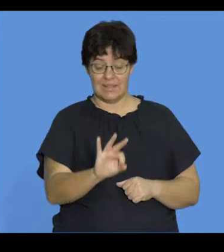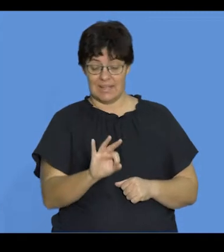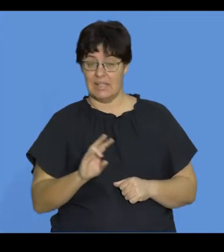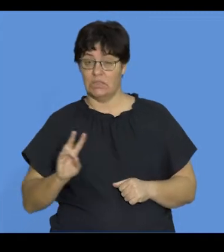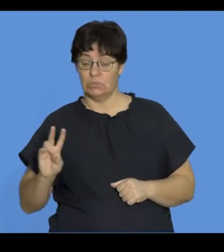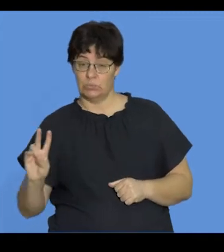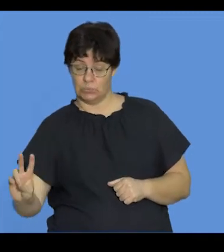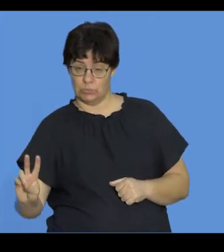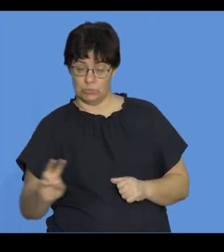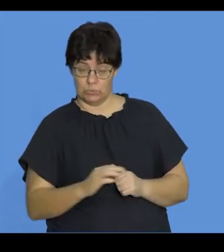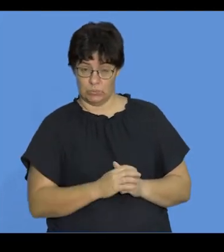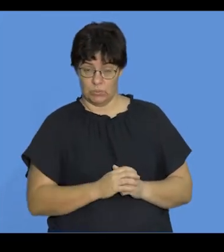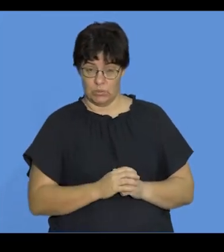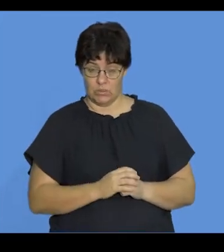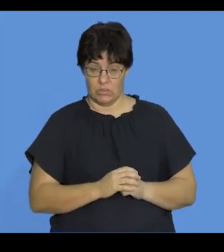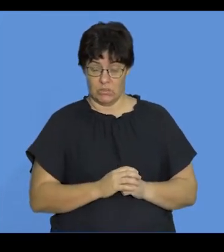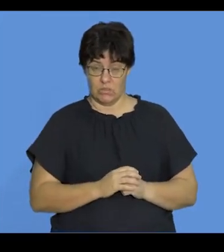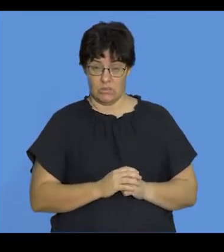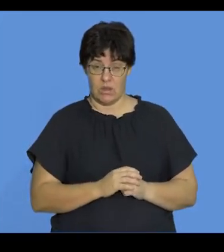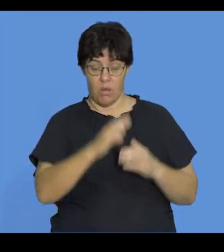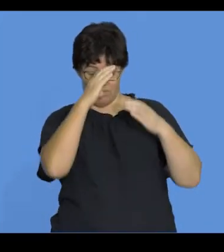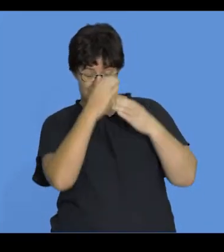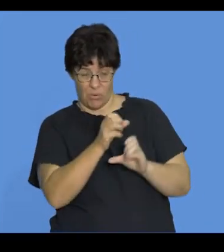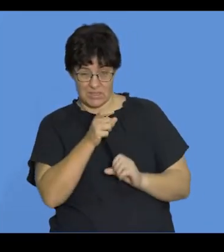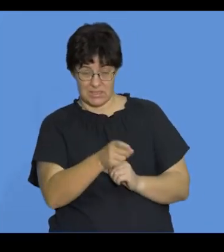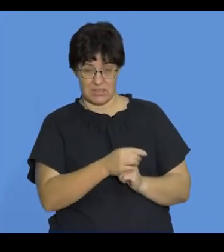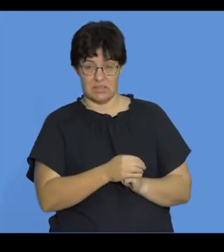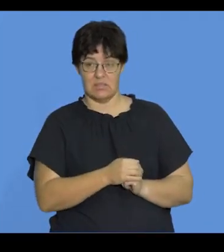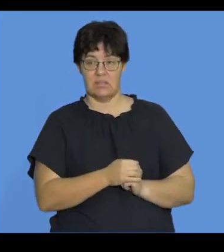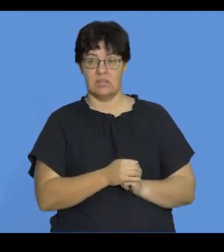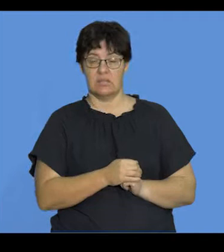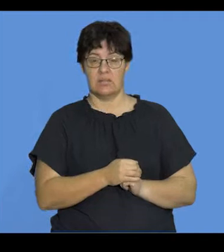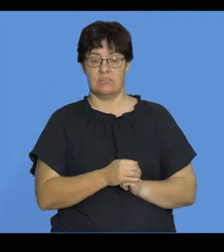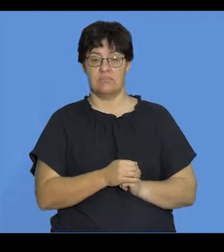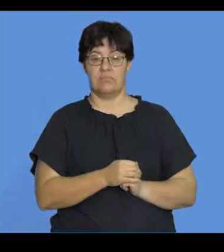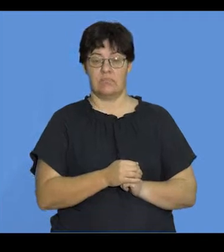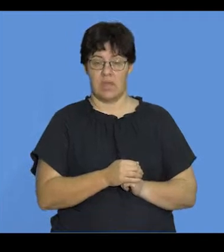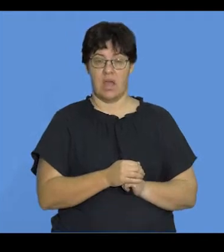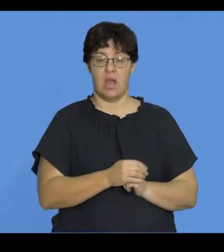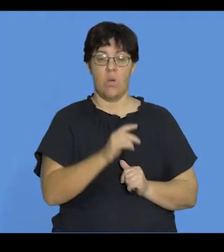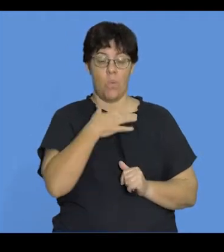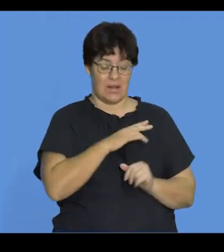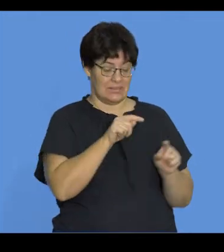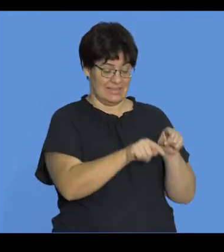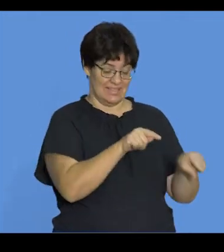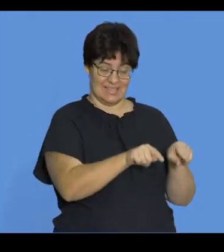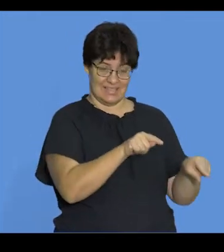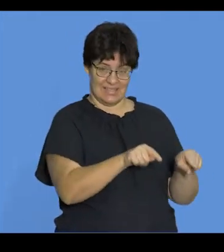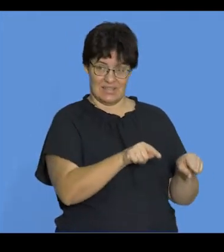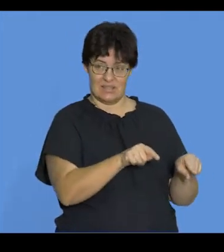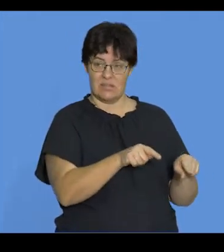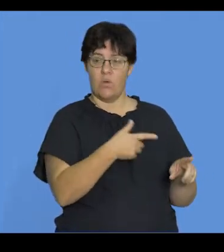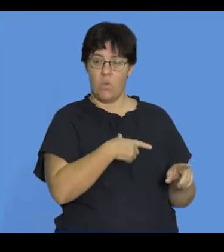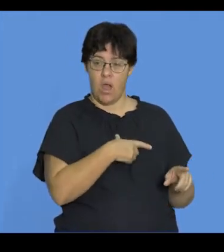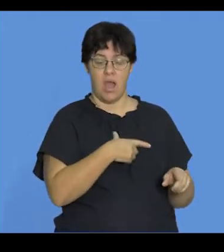4:3:2, okay? Now, we are paying our attention on the reactants because we want the limiting reagent. So we can